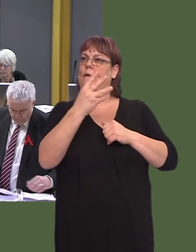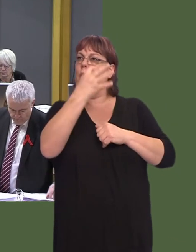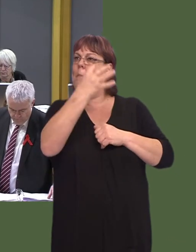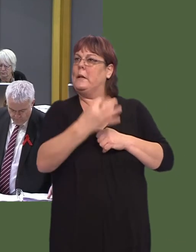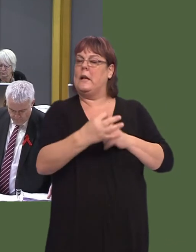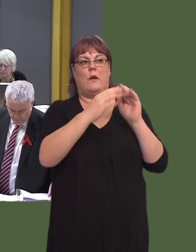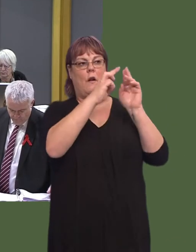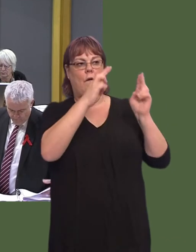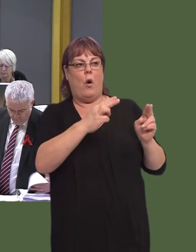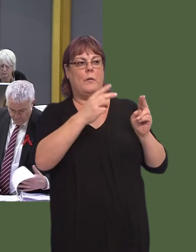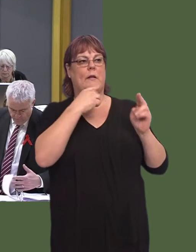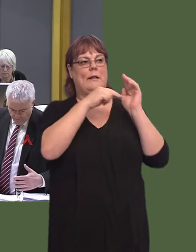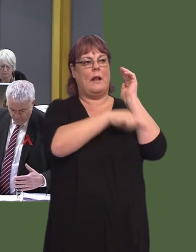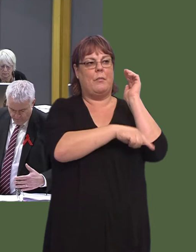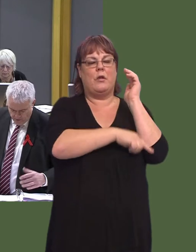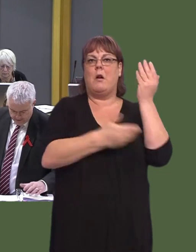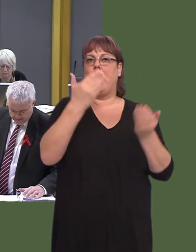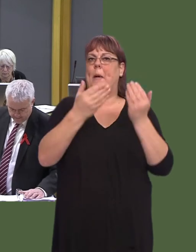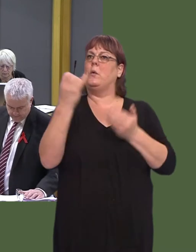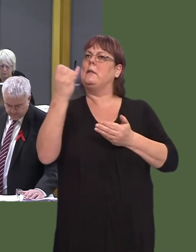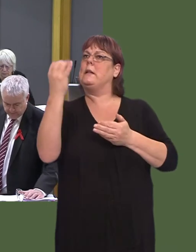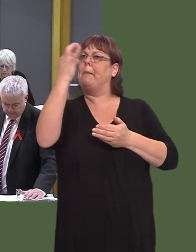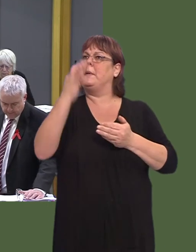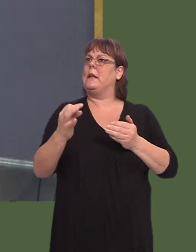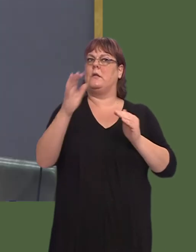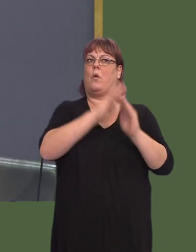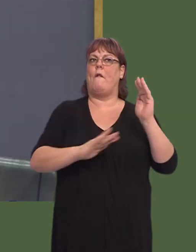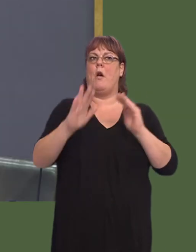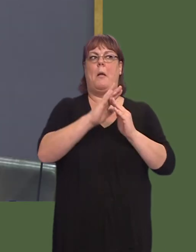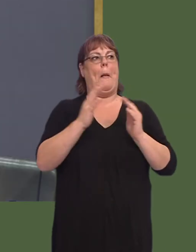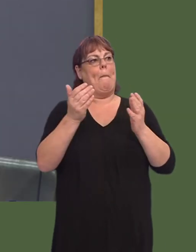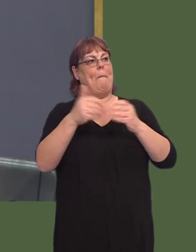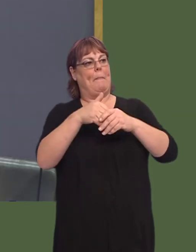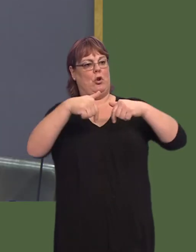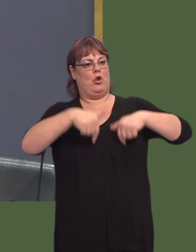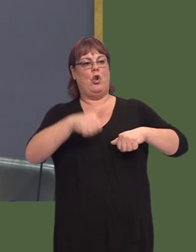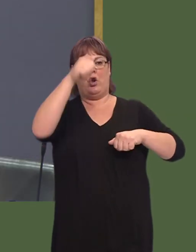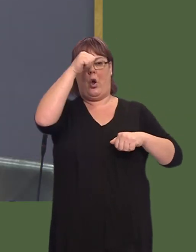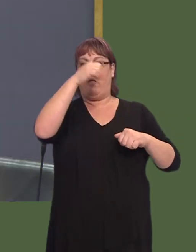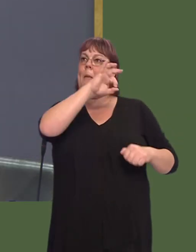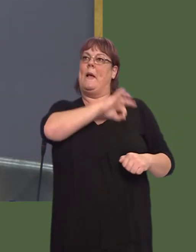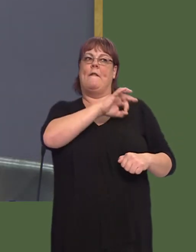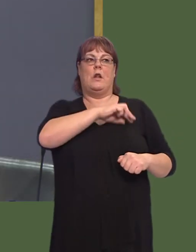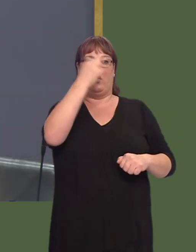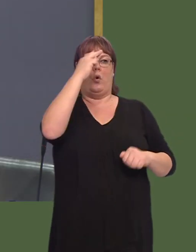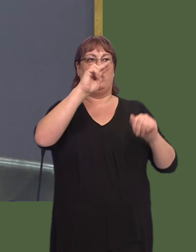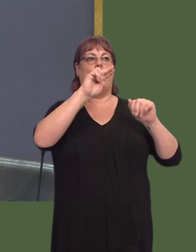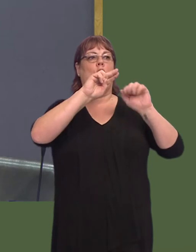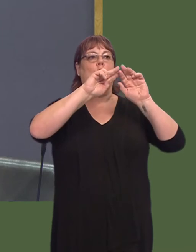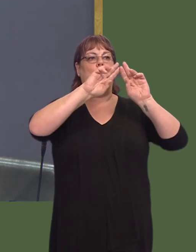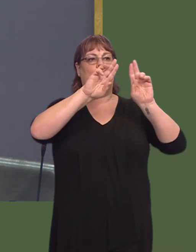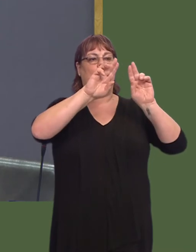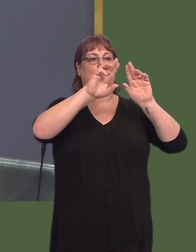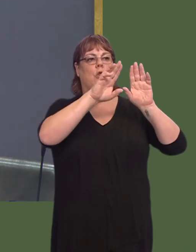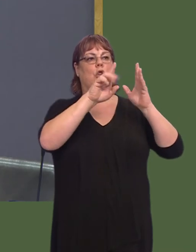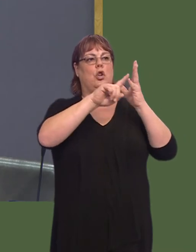in deprivation compared with 16% overall. Members in this Senedd are very well aware that universal credit, the single monthly